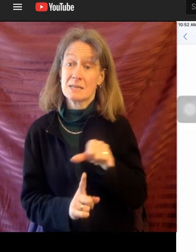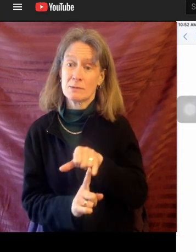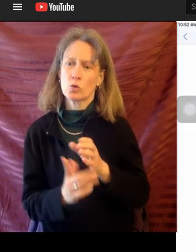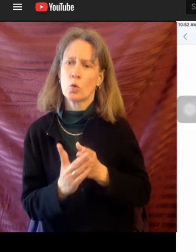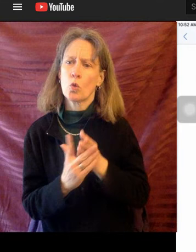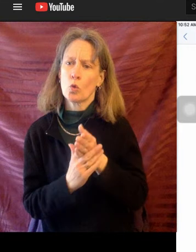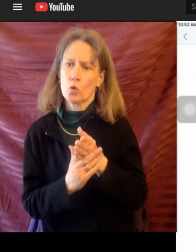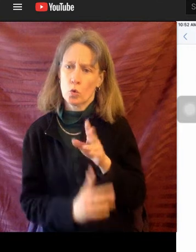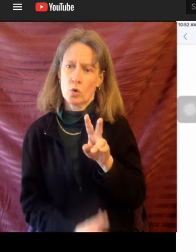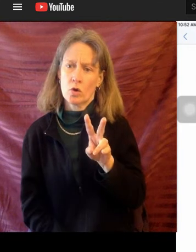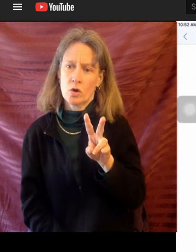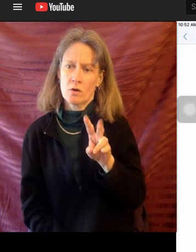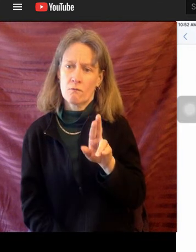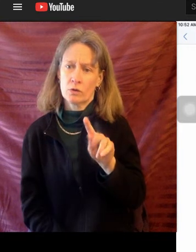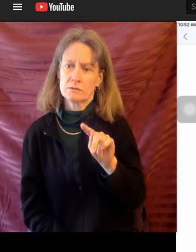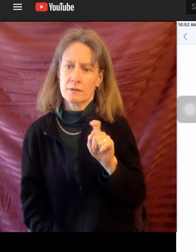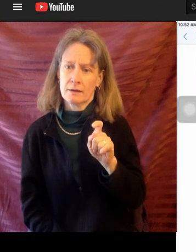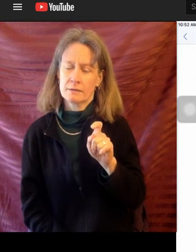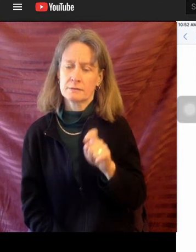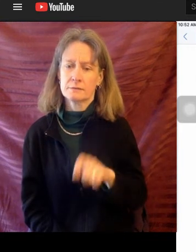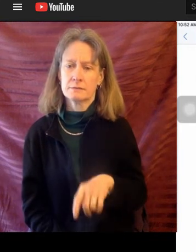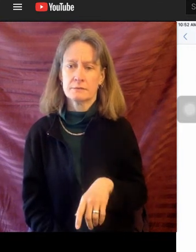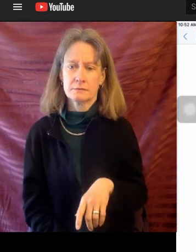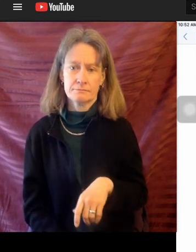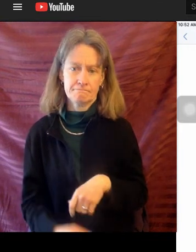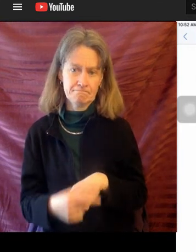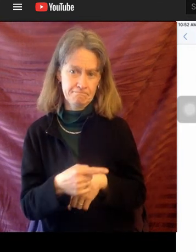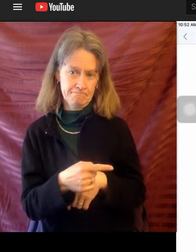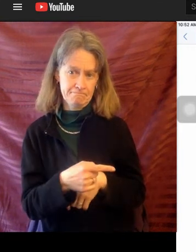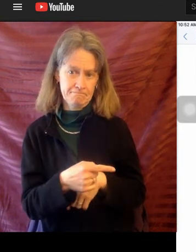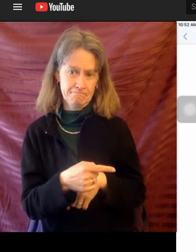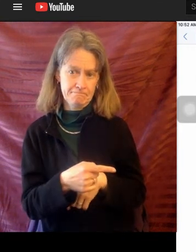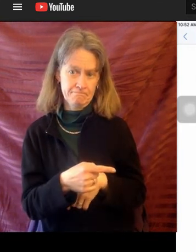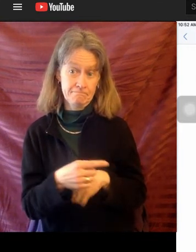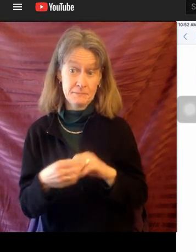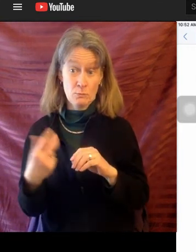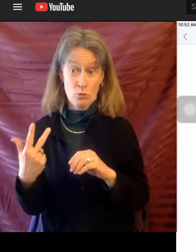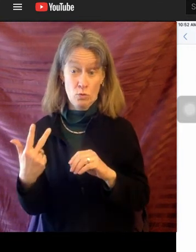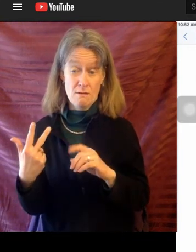So the axis of symmetry is x equals 8.5.